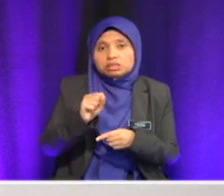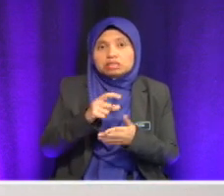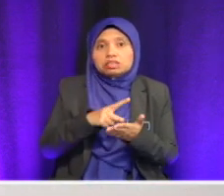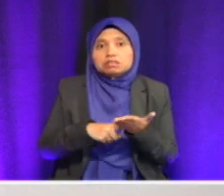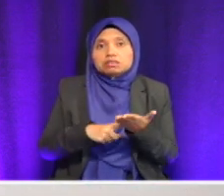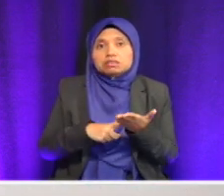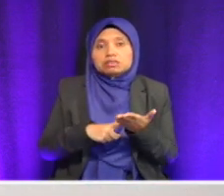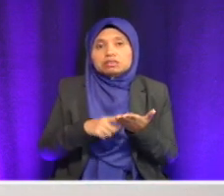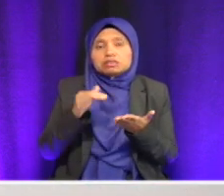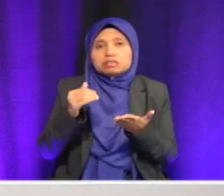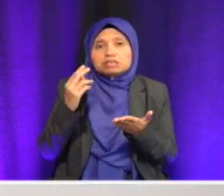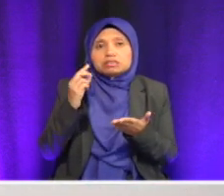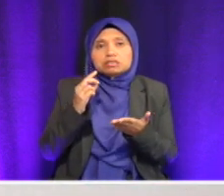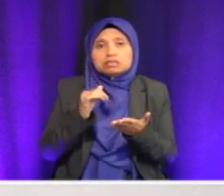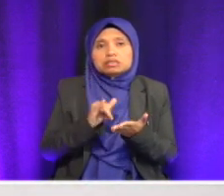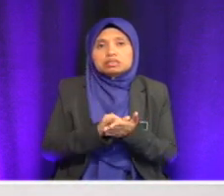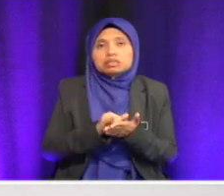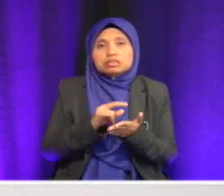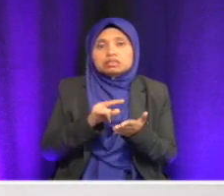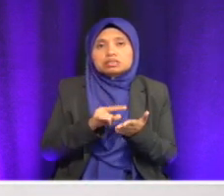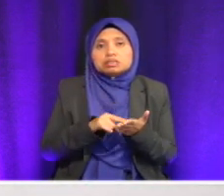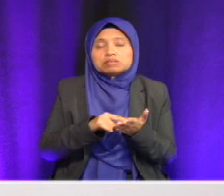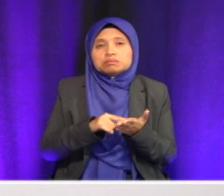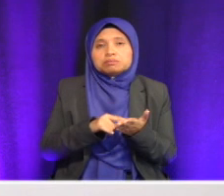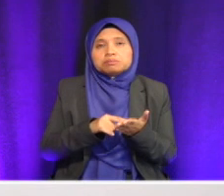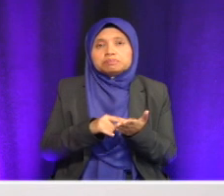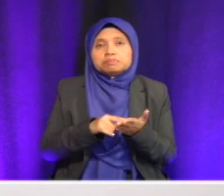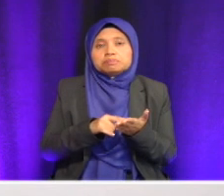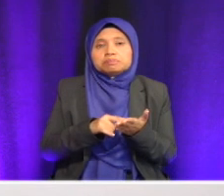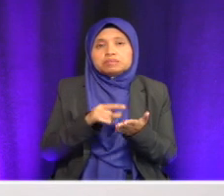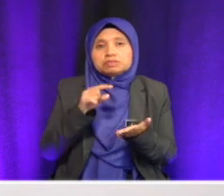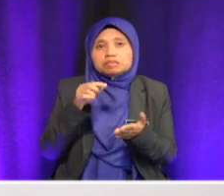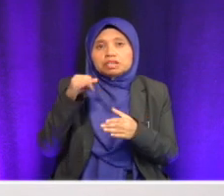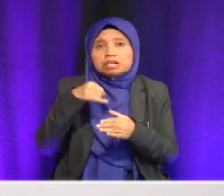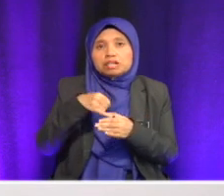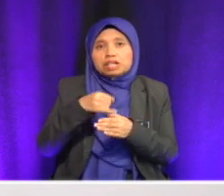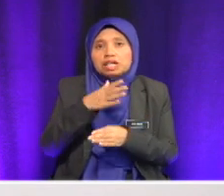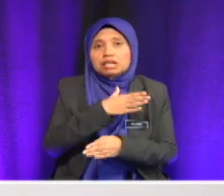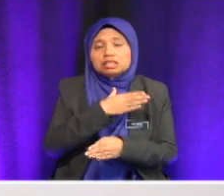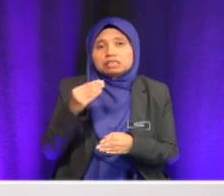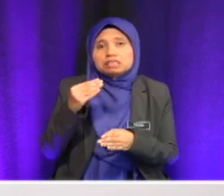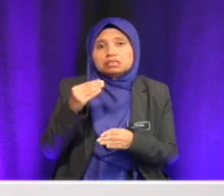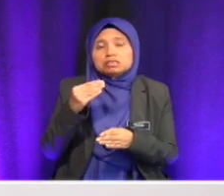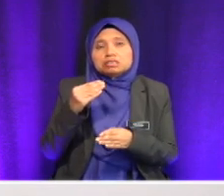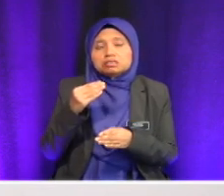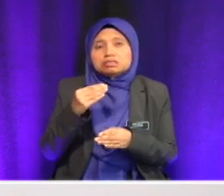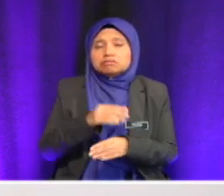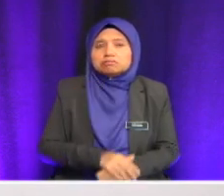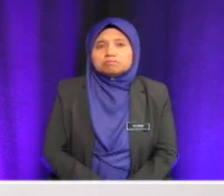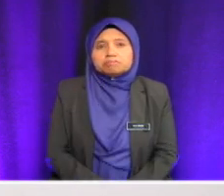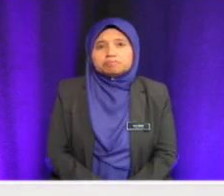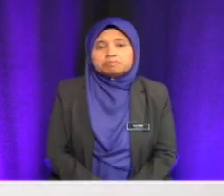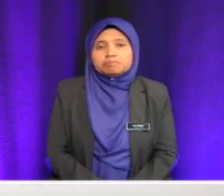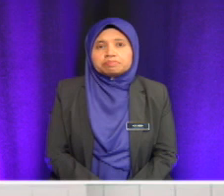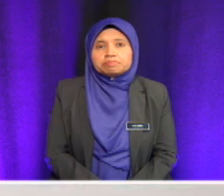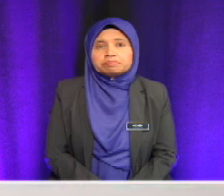in elephant sanctuary in the United States, an unusual friendship blossom. All right, thank you,